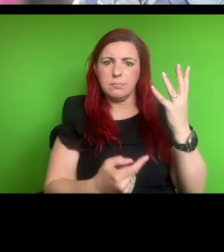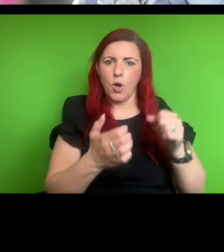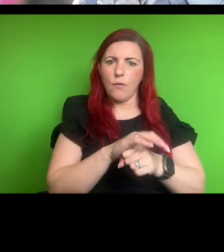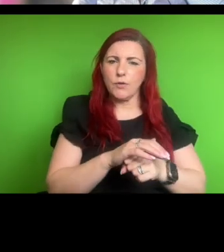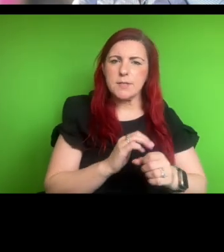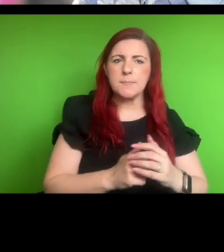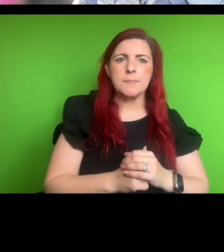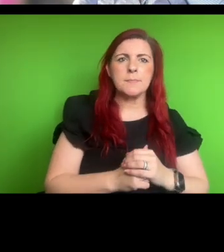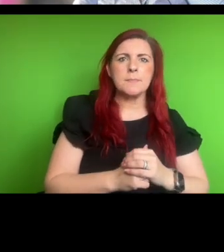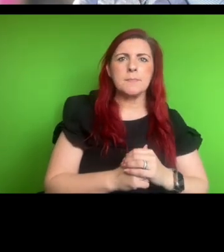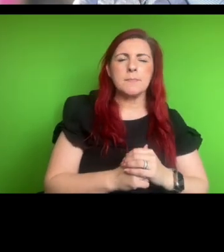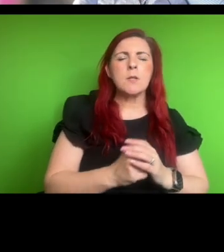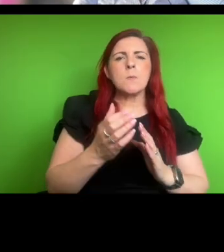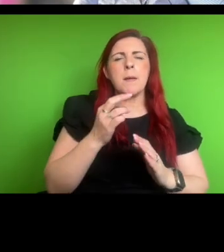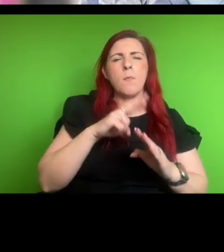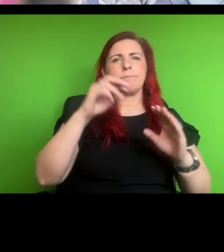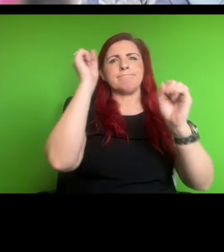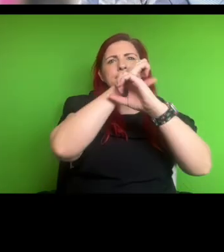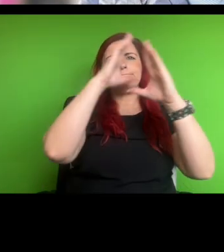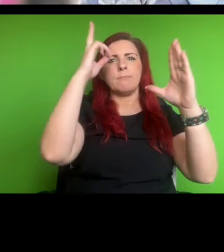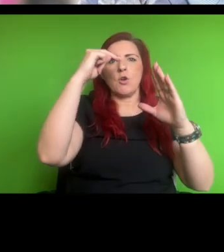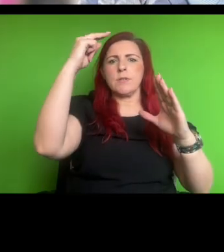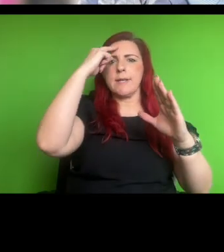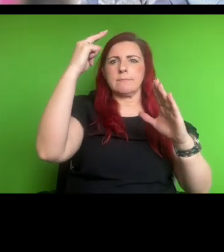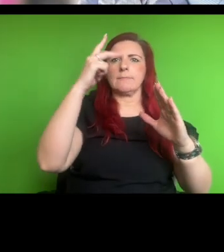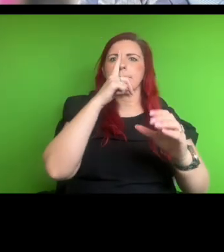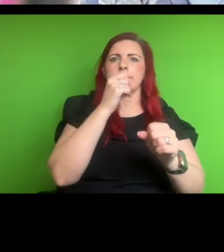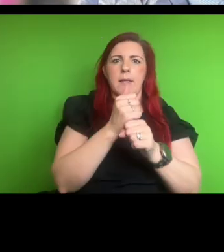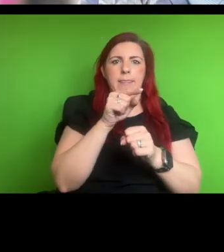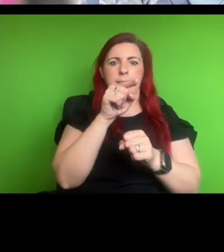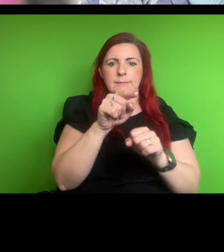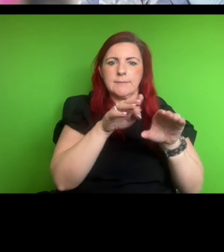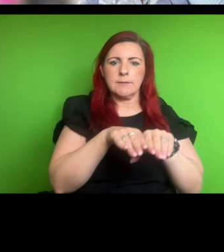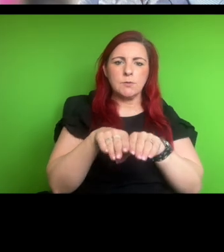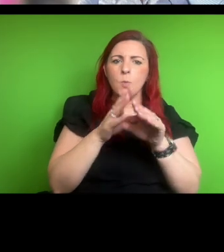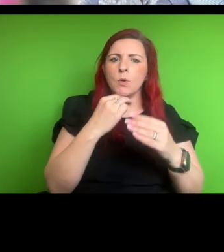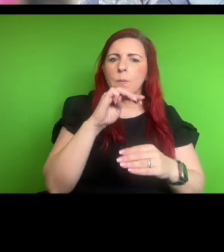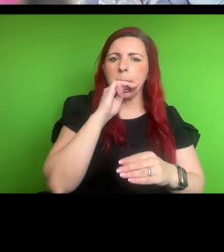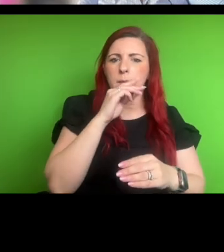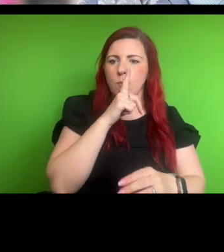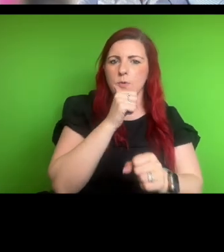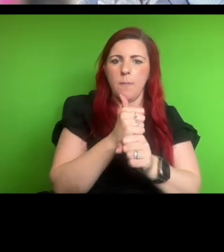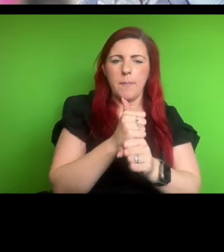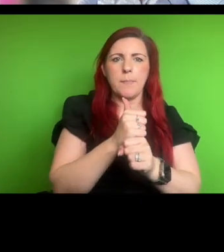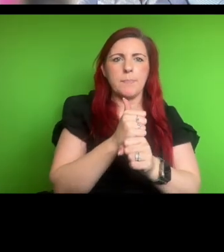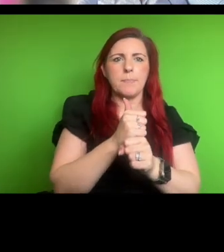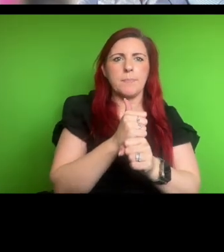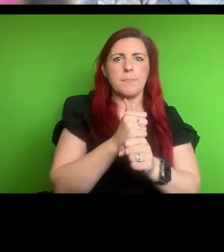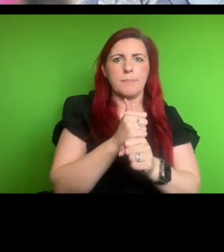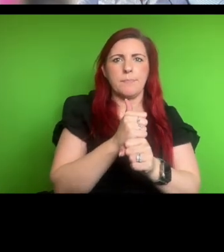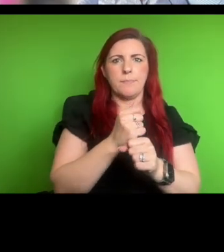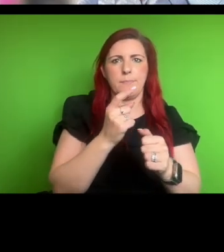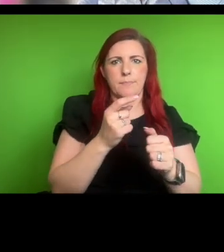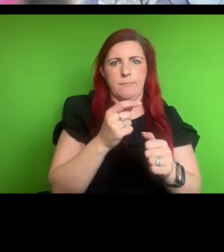understanding in the context of this standard, what we mean by a number of terms, the first